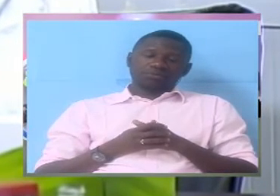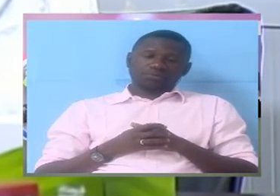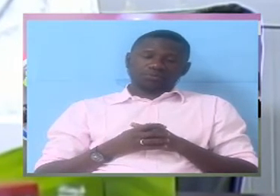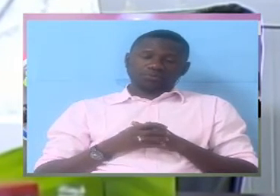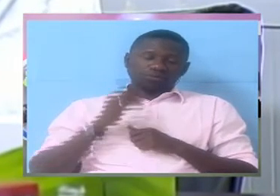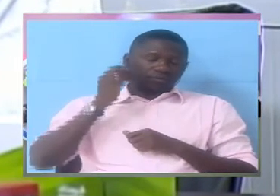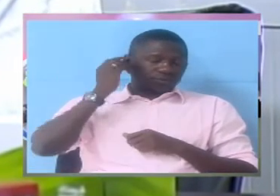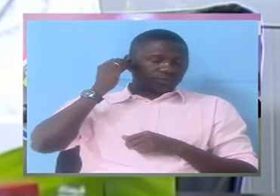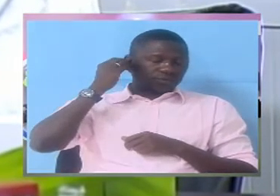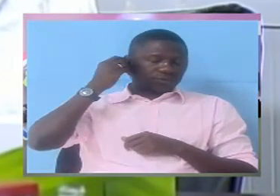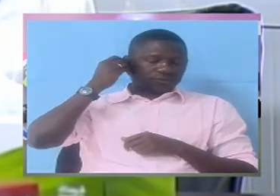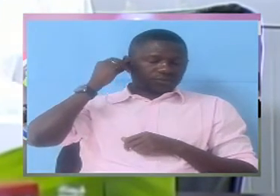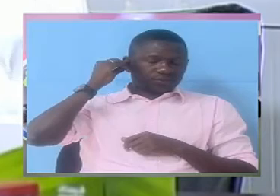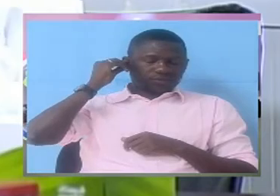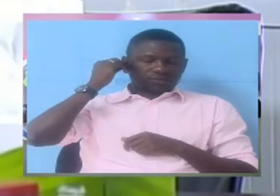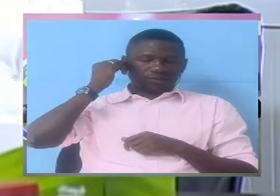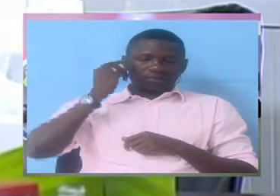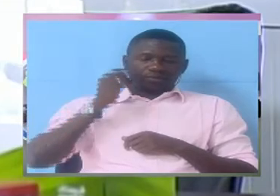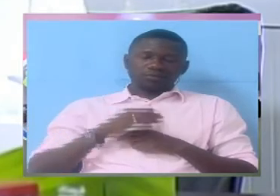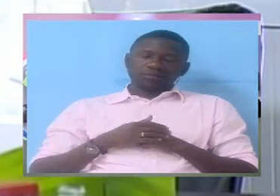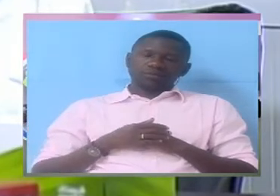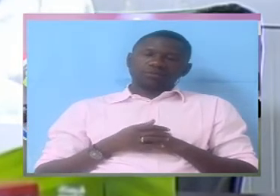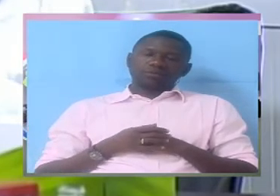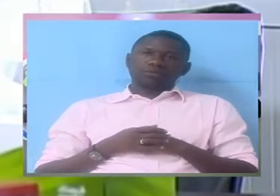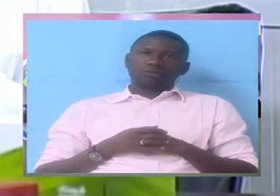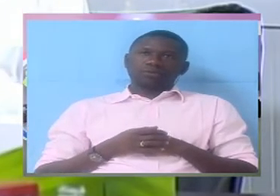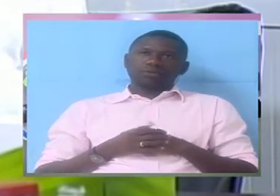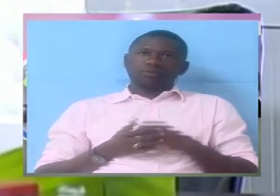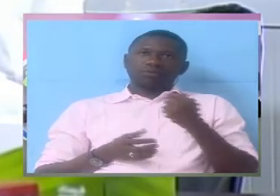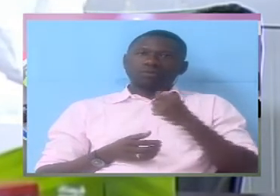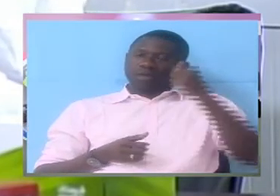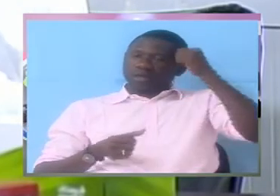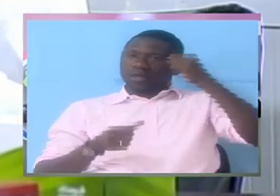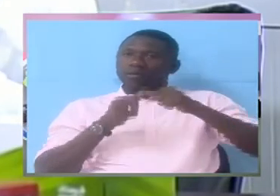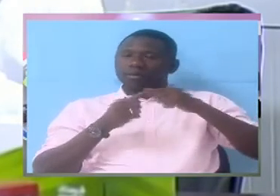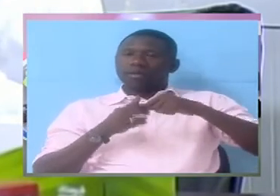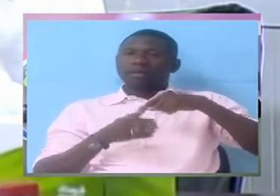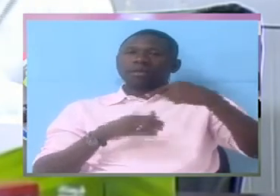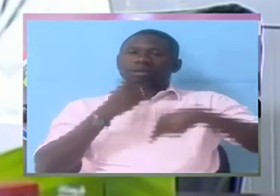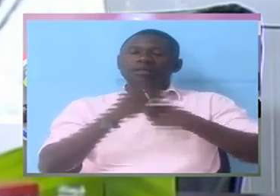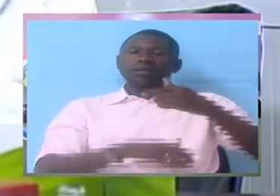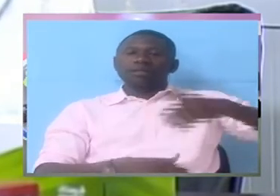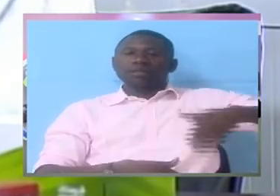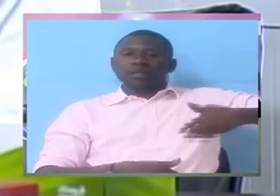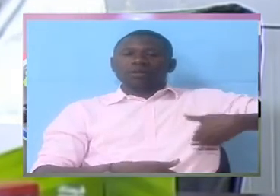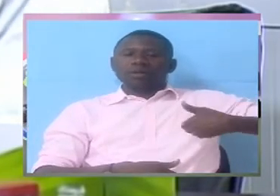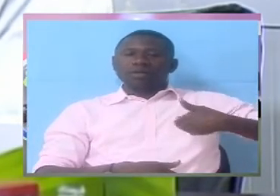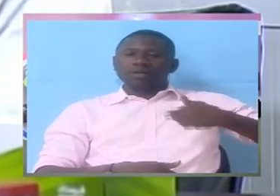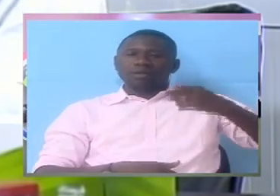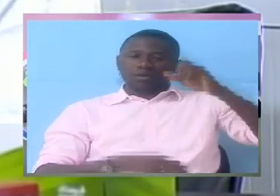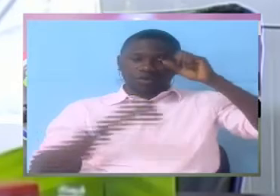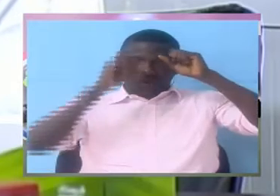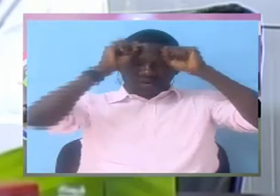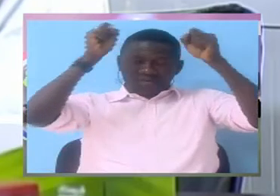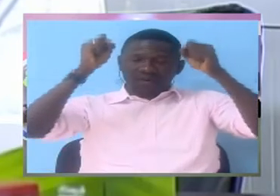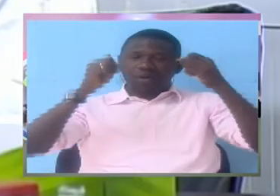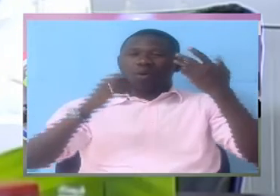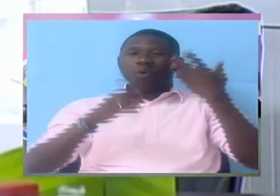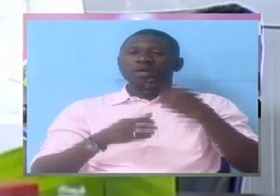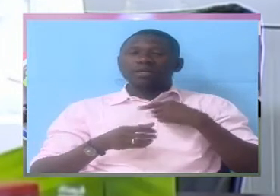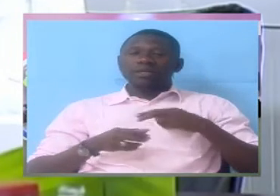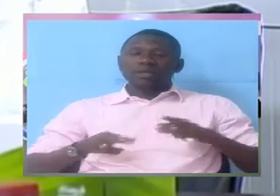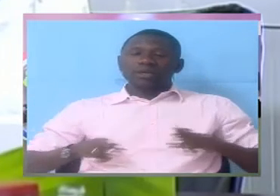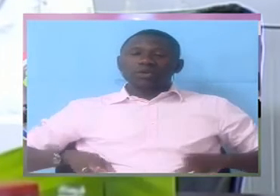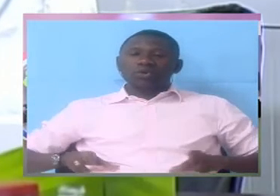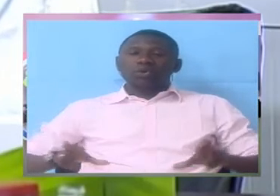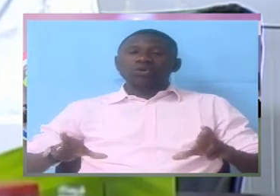ku kunton koluti. I remember Sadauda's regime, the Russians came here with their ship. ngakilo baka sa